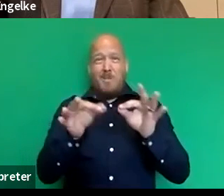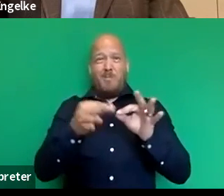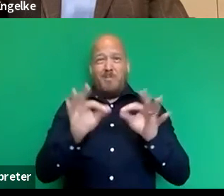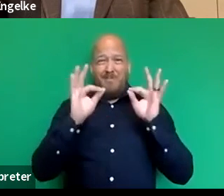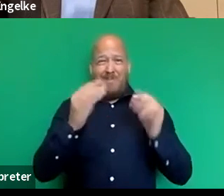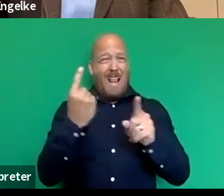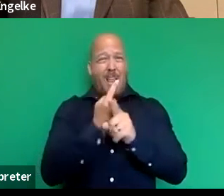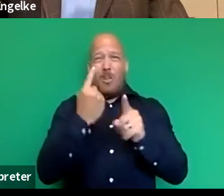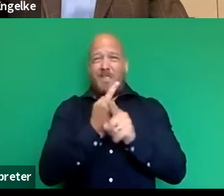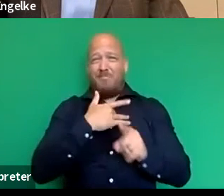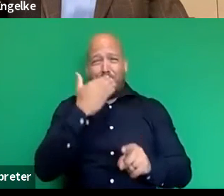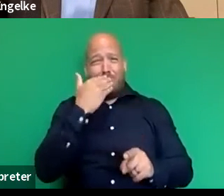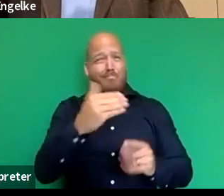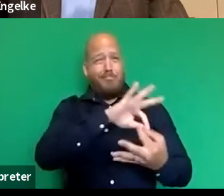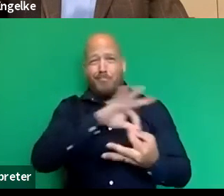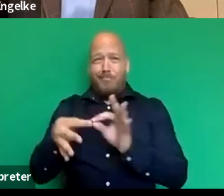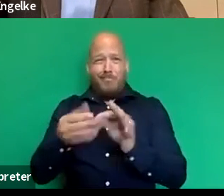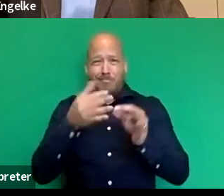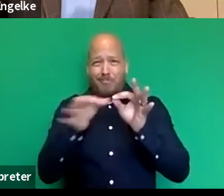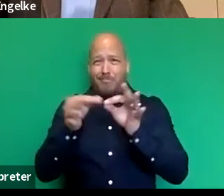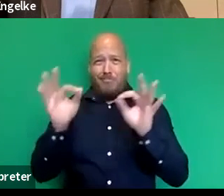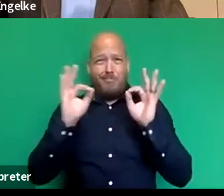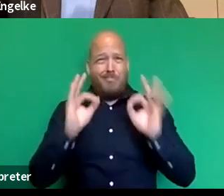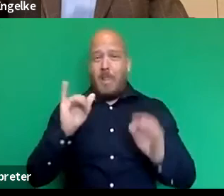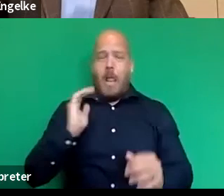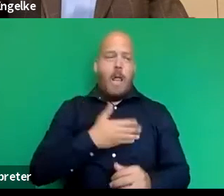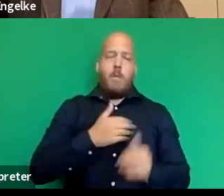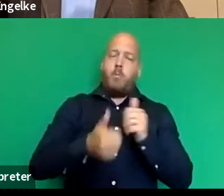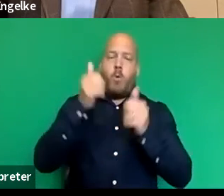right now for making things better, is listening to the users.